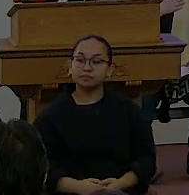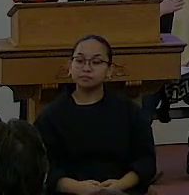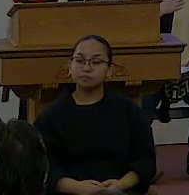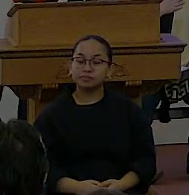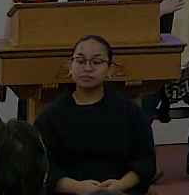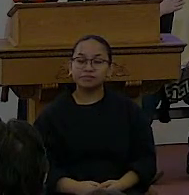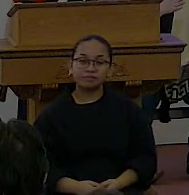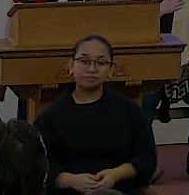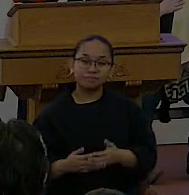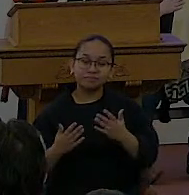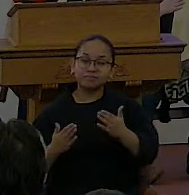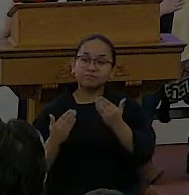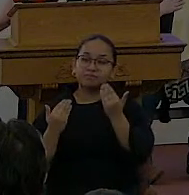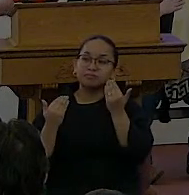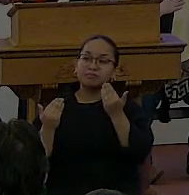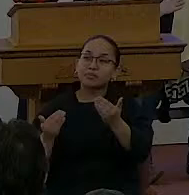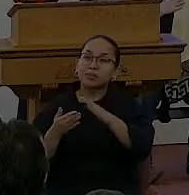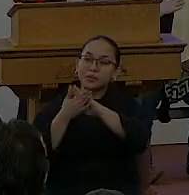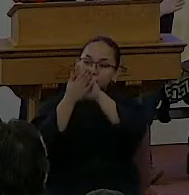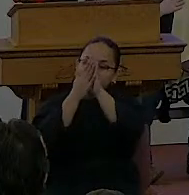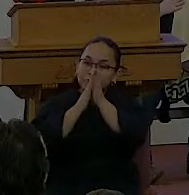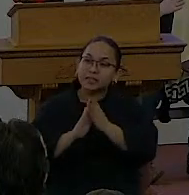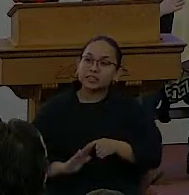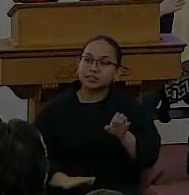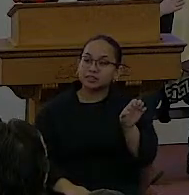May there be peace in the east.